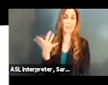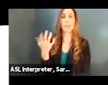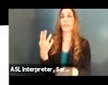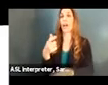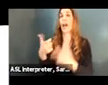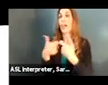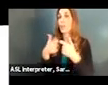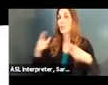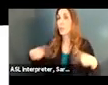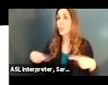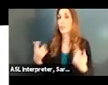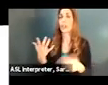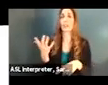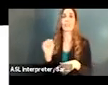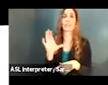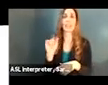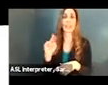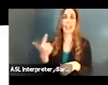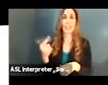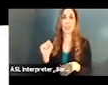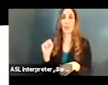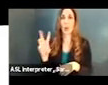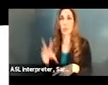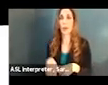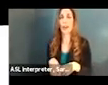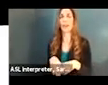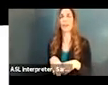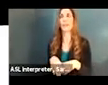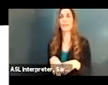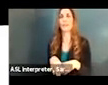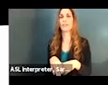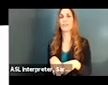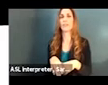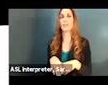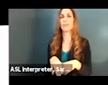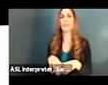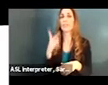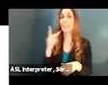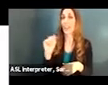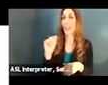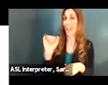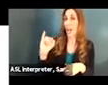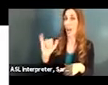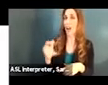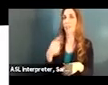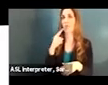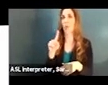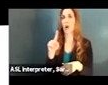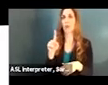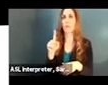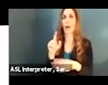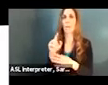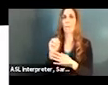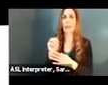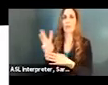scanning software, like Seeing AI, which is an app from Microsoft, which you can hold